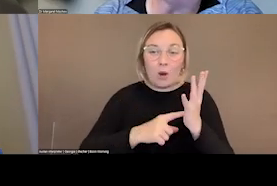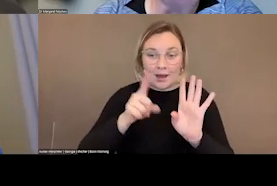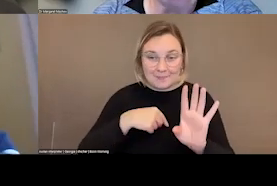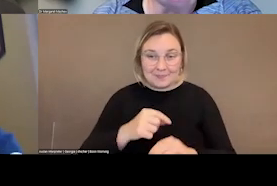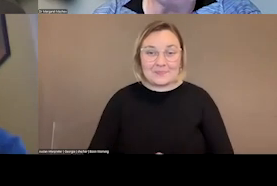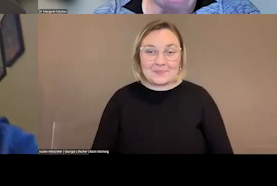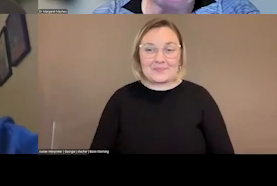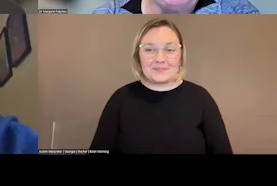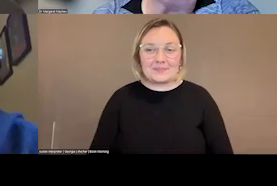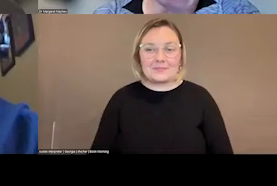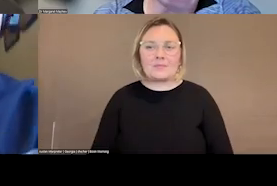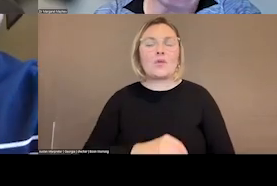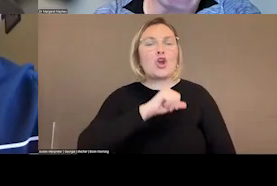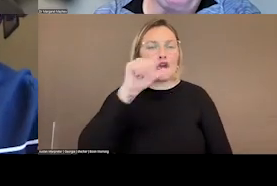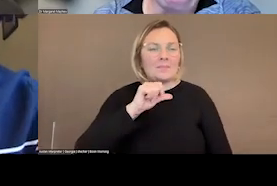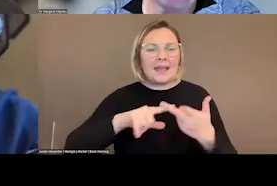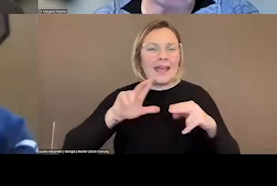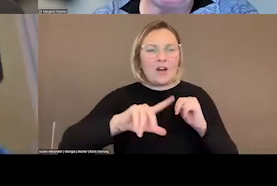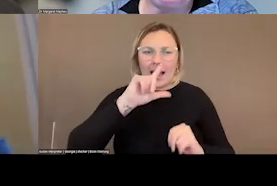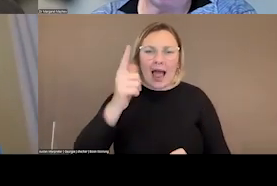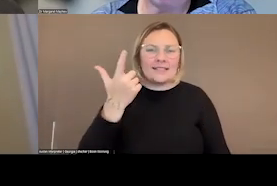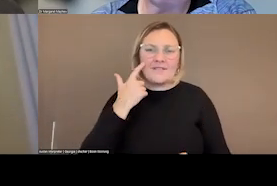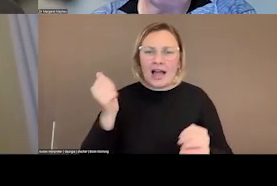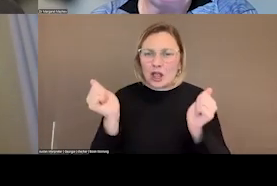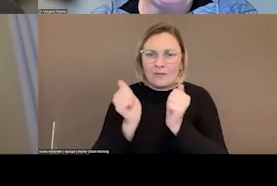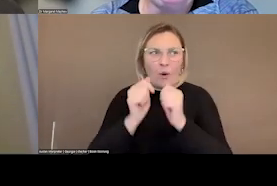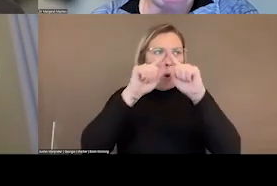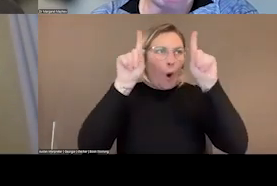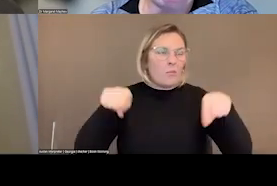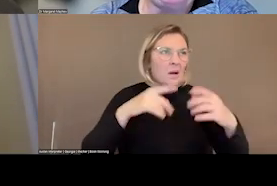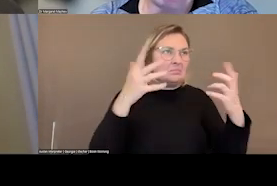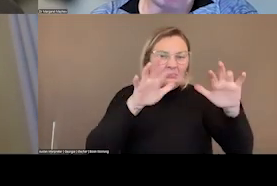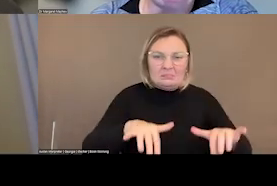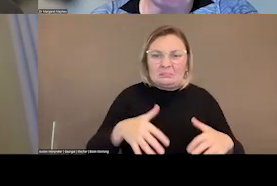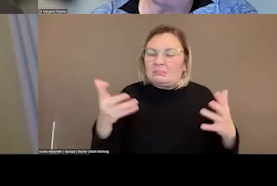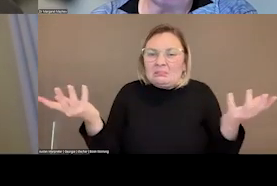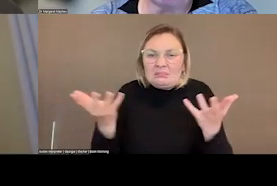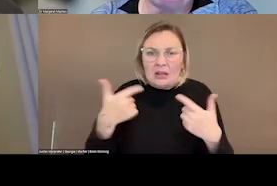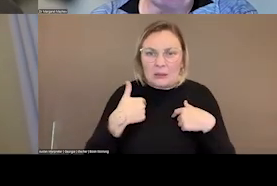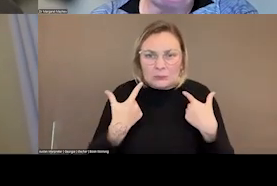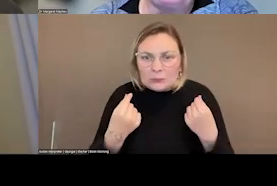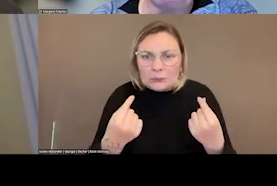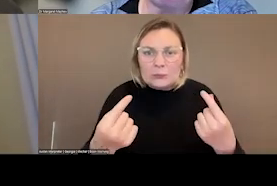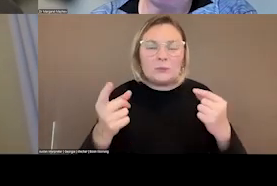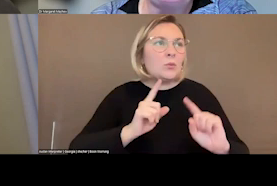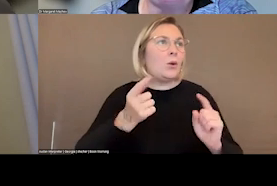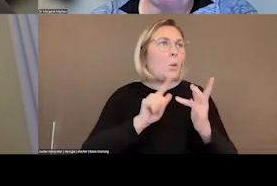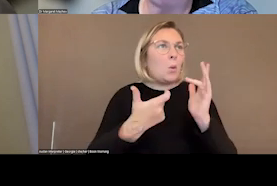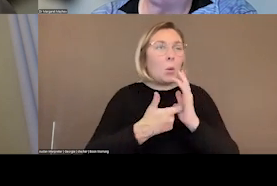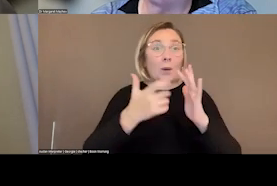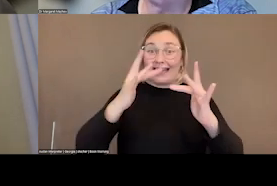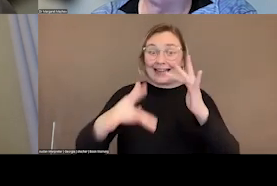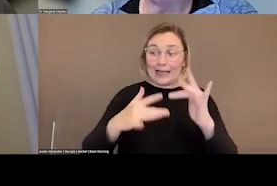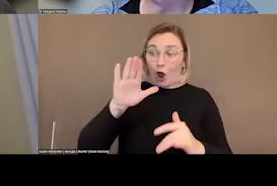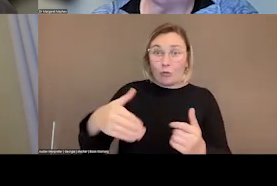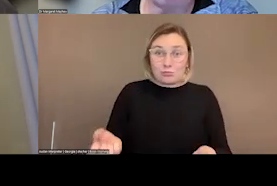Now, if I can't find the form, what do I do? Or if I don't have the internet at home